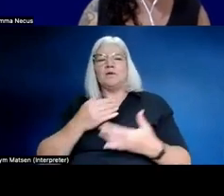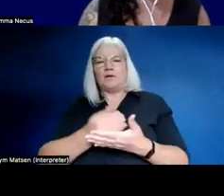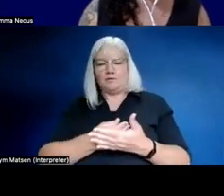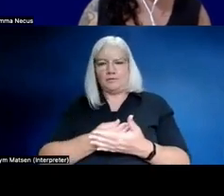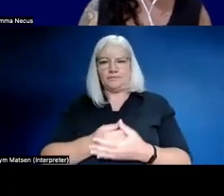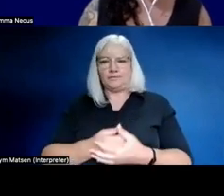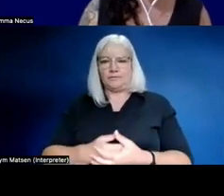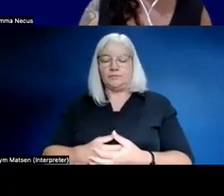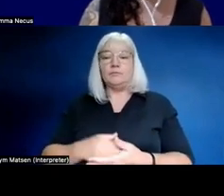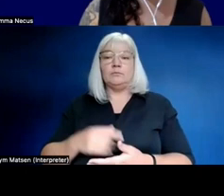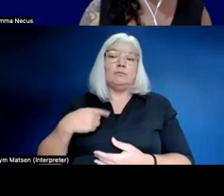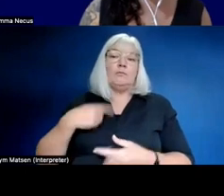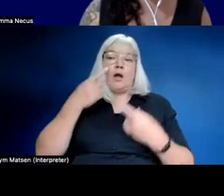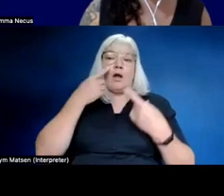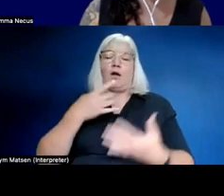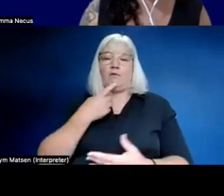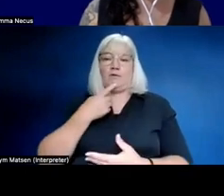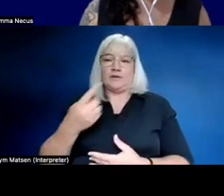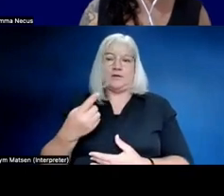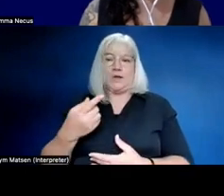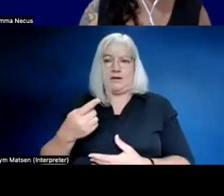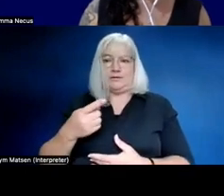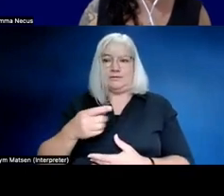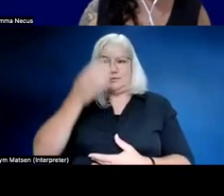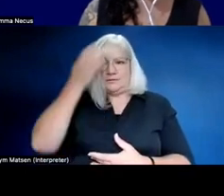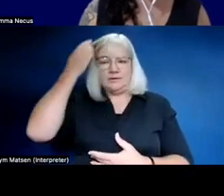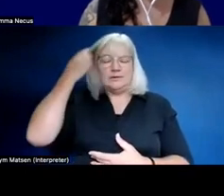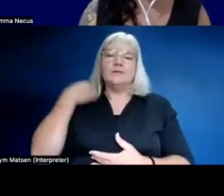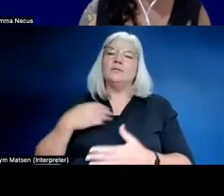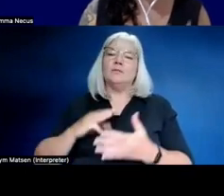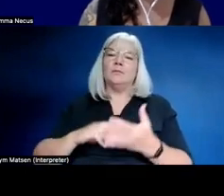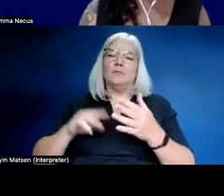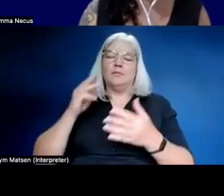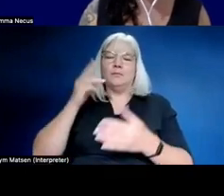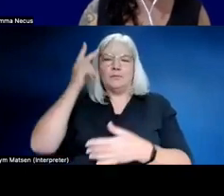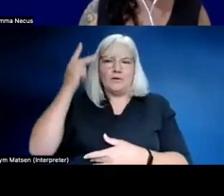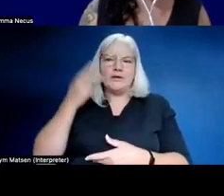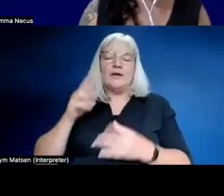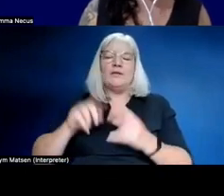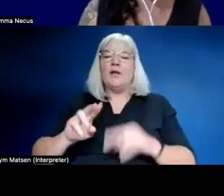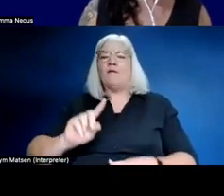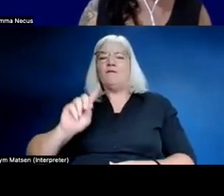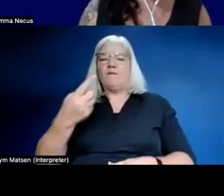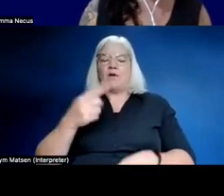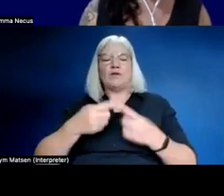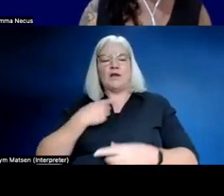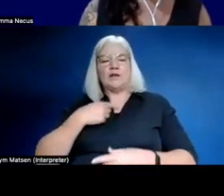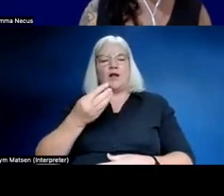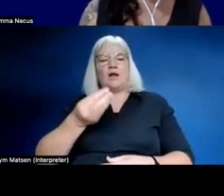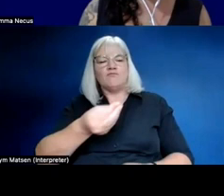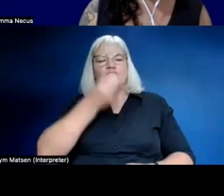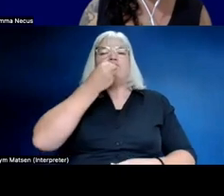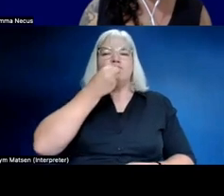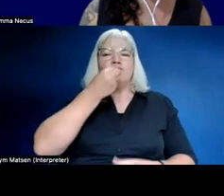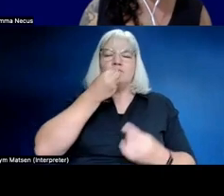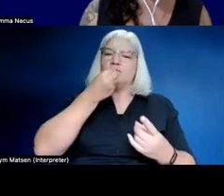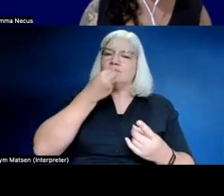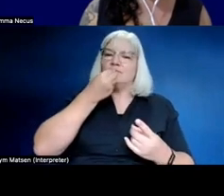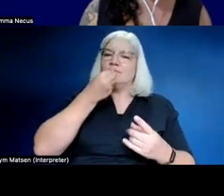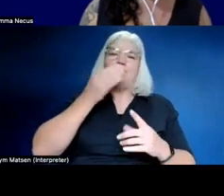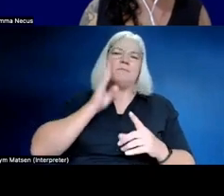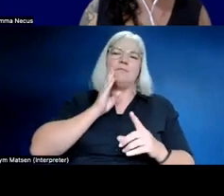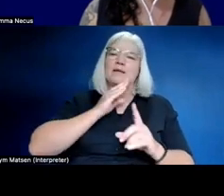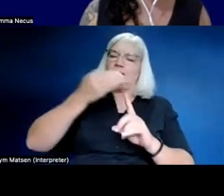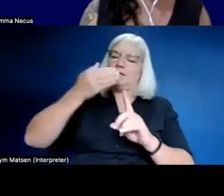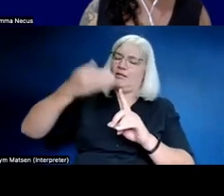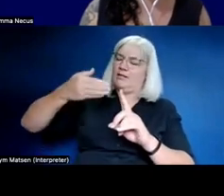mouths, we've lost a whole lot of steps along that journey to make them want to do it. Because the key to any type of mealtime routine